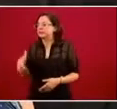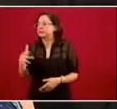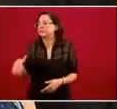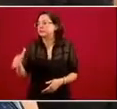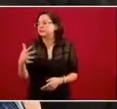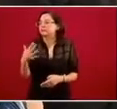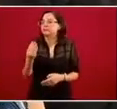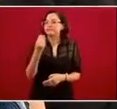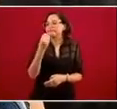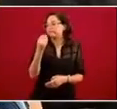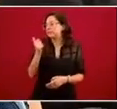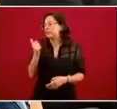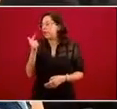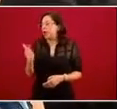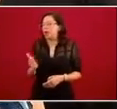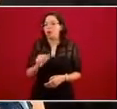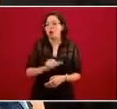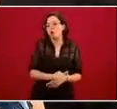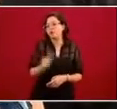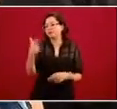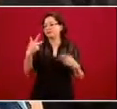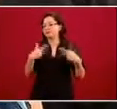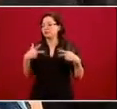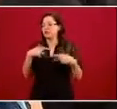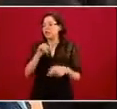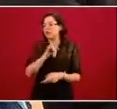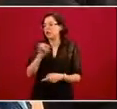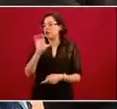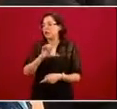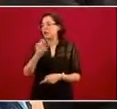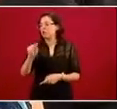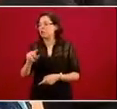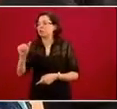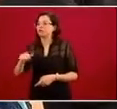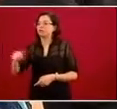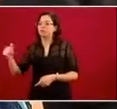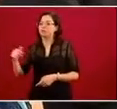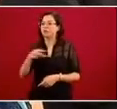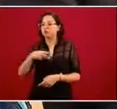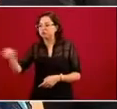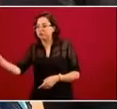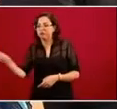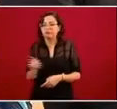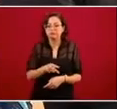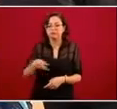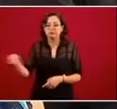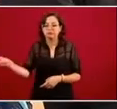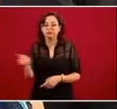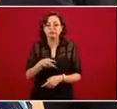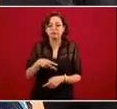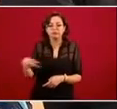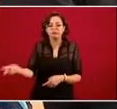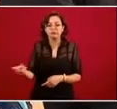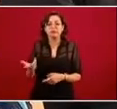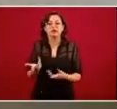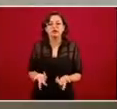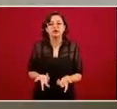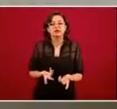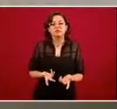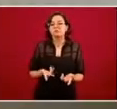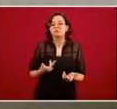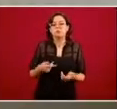or originary people members that have been displaced from their hometowns, and they are in